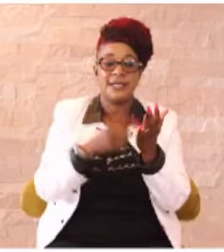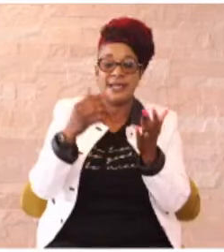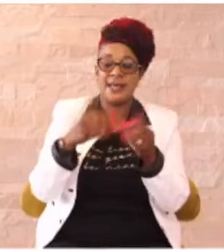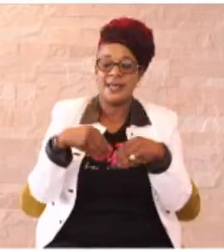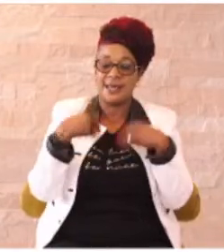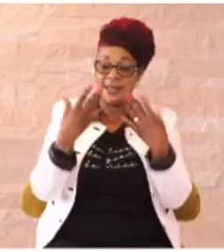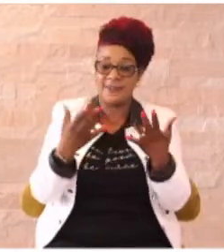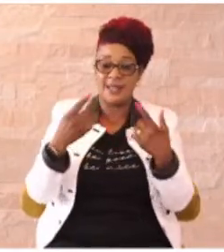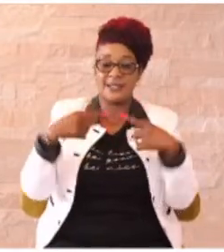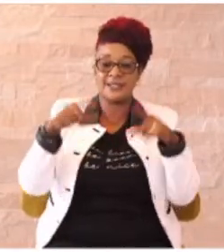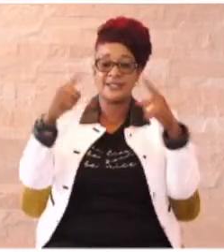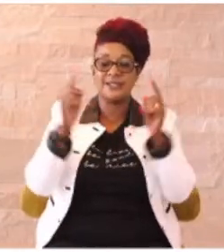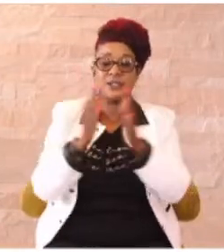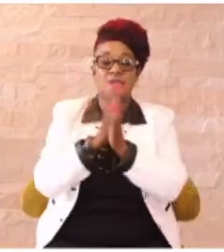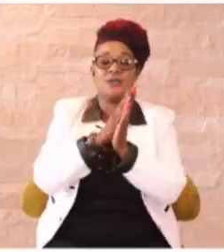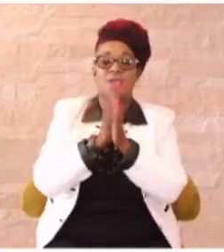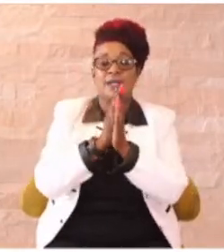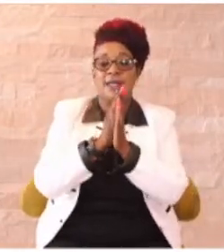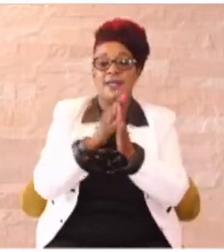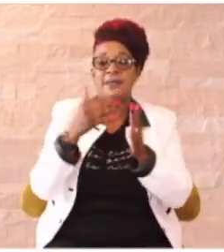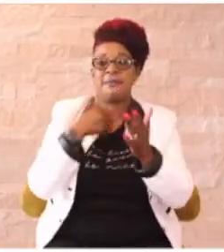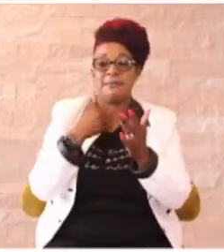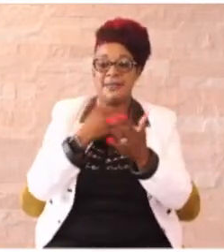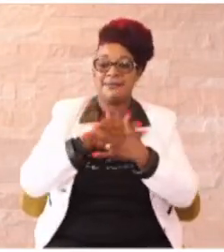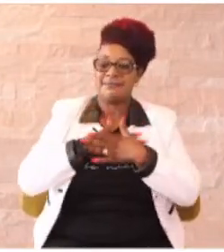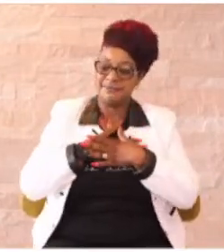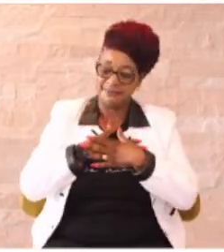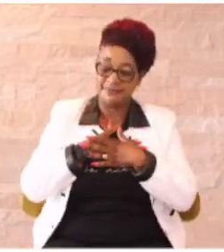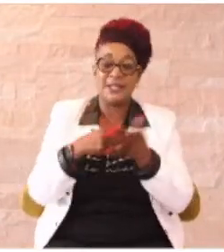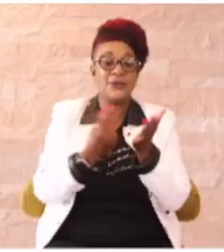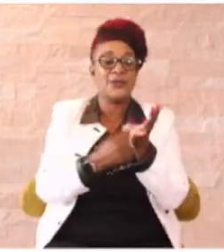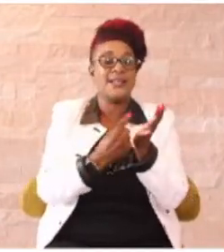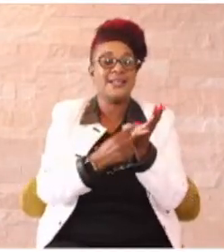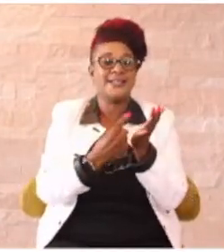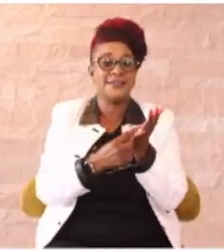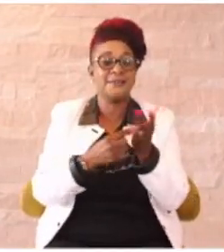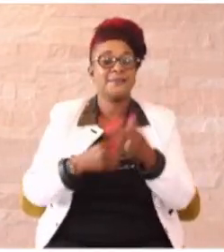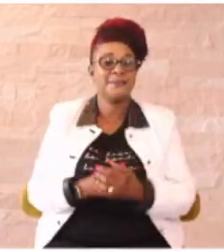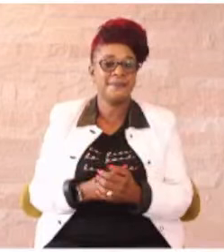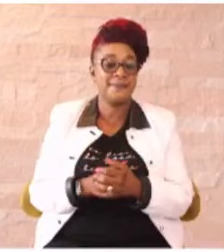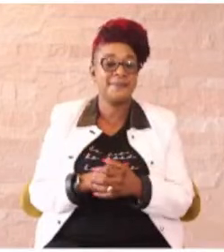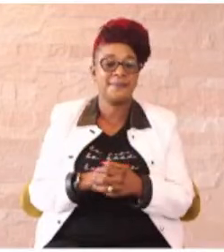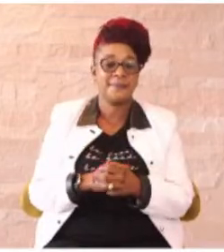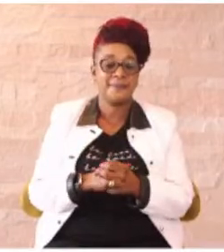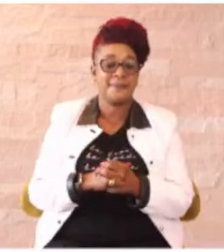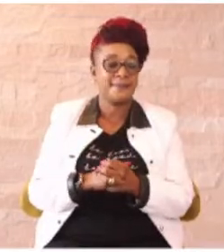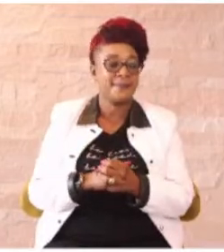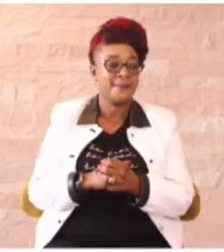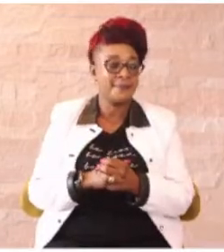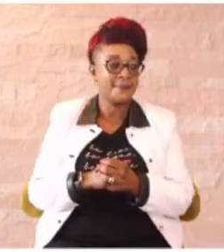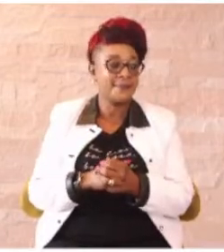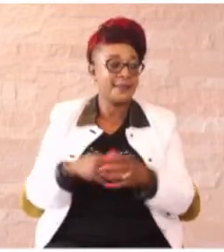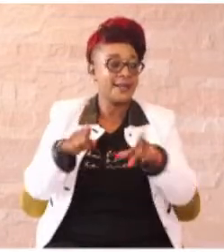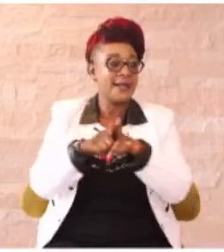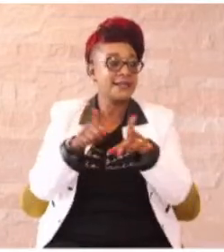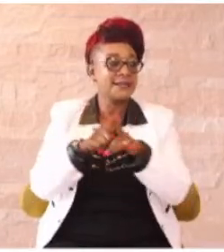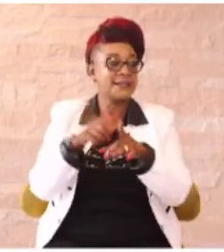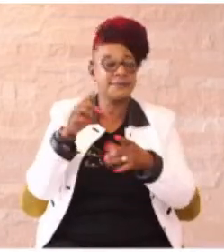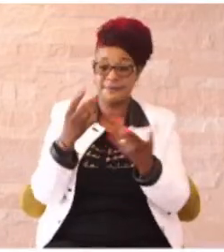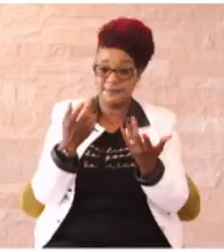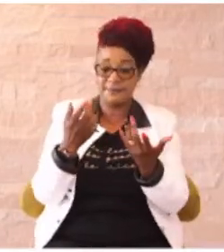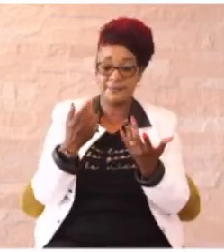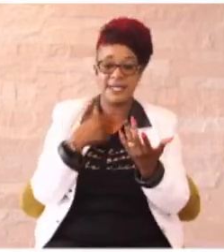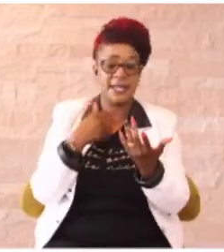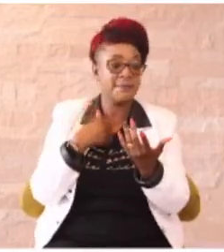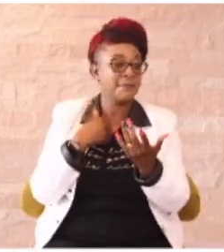even forward. I have so much hope with Uganda. Yes. And I'm like Maureen, I'm